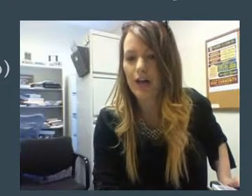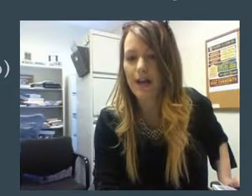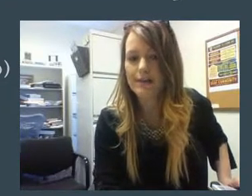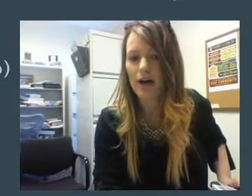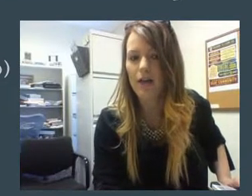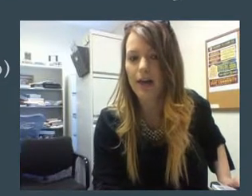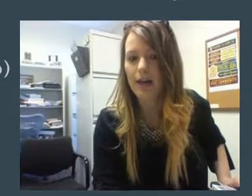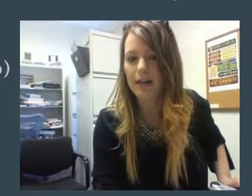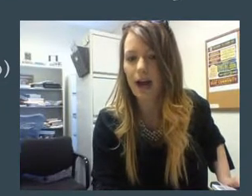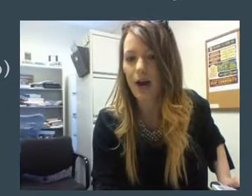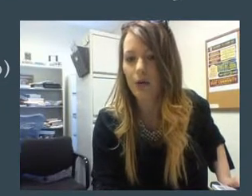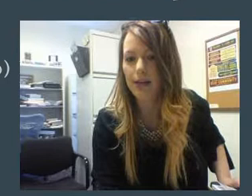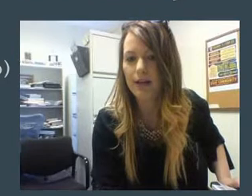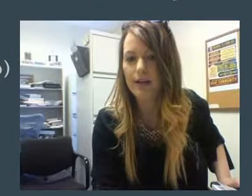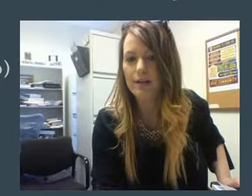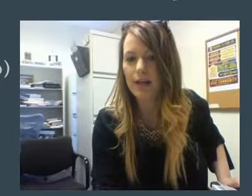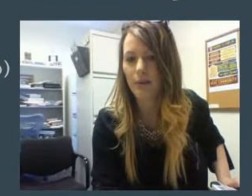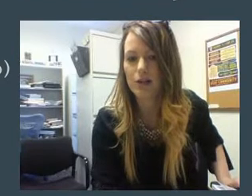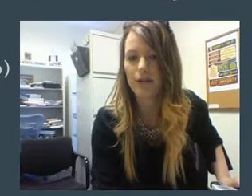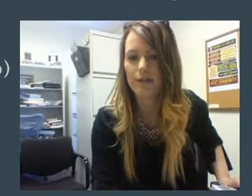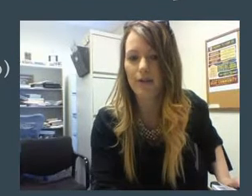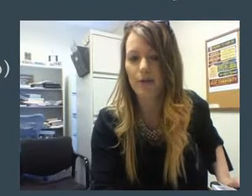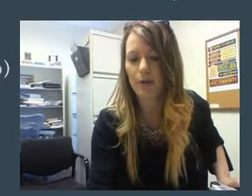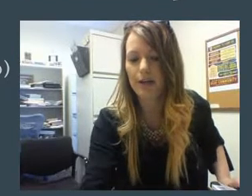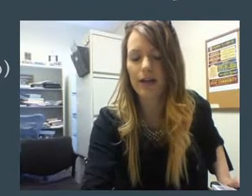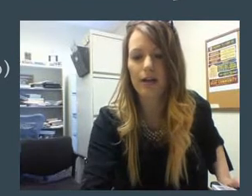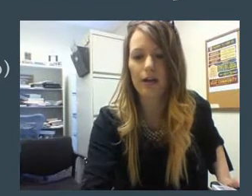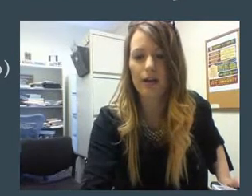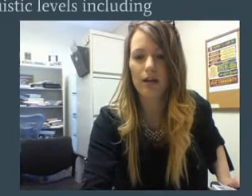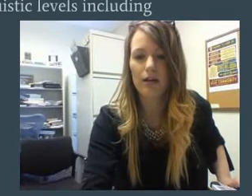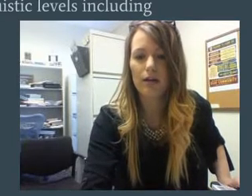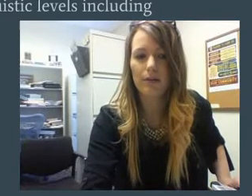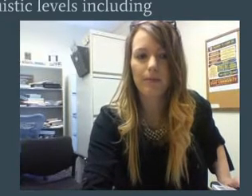focus on ASL and how it is the language of the Deaf community.